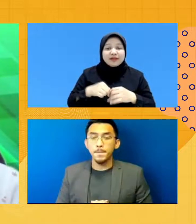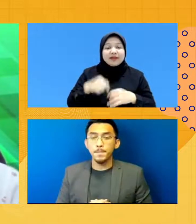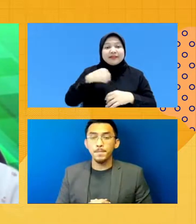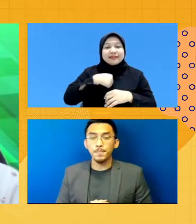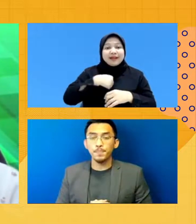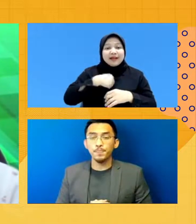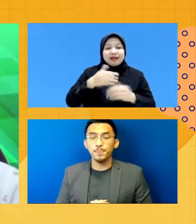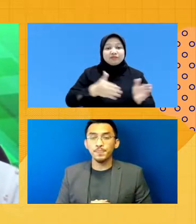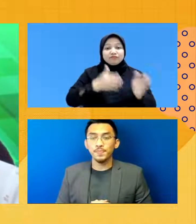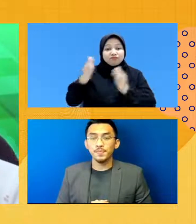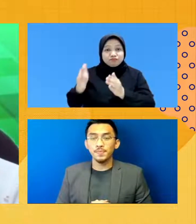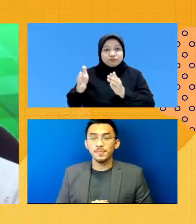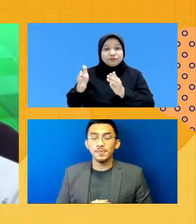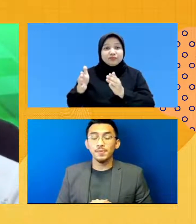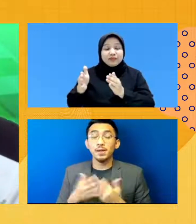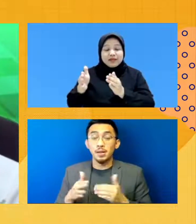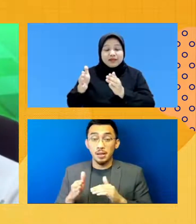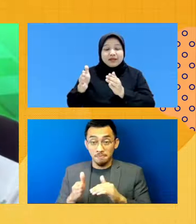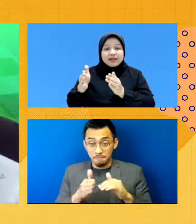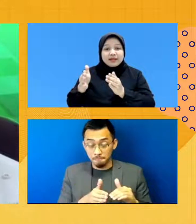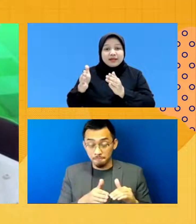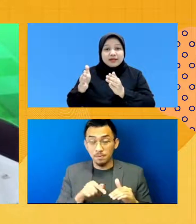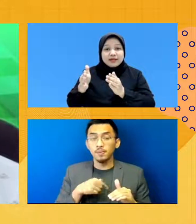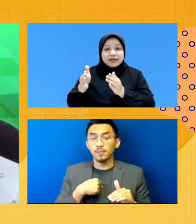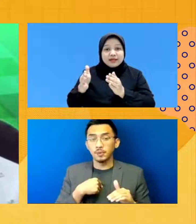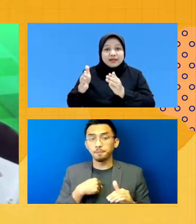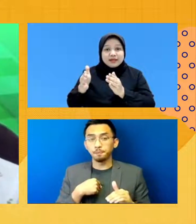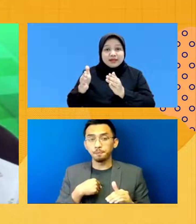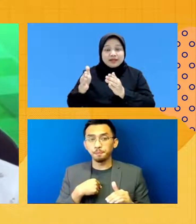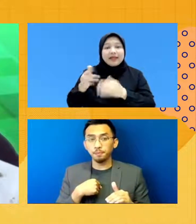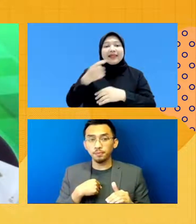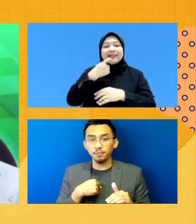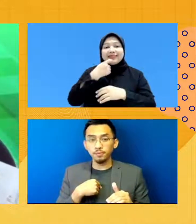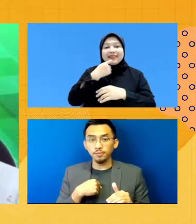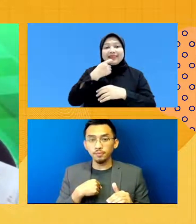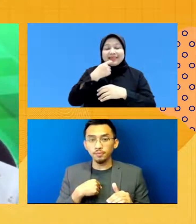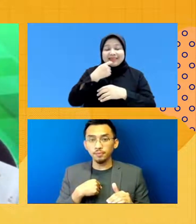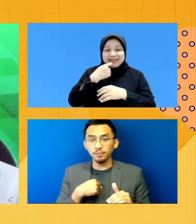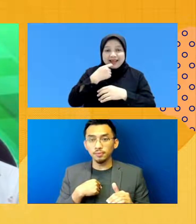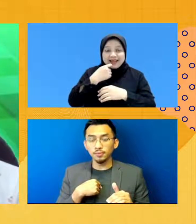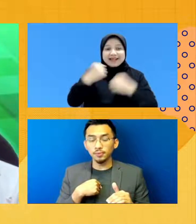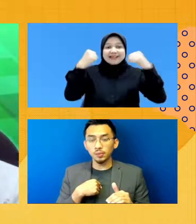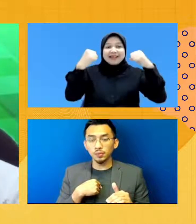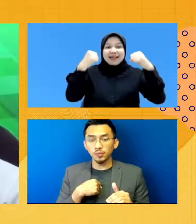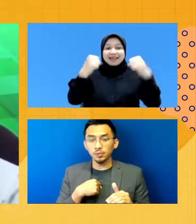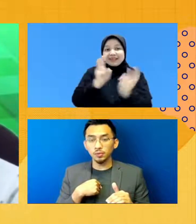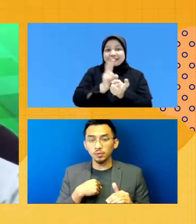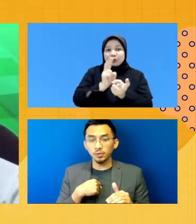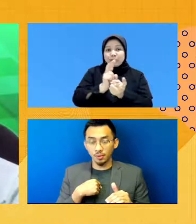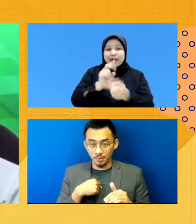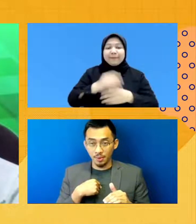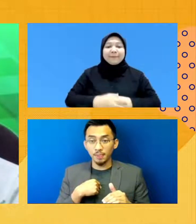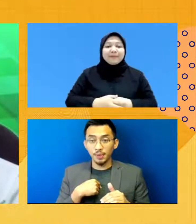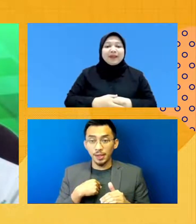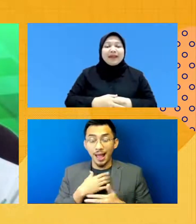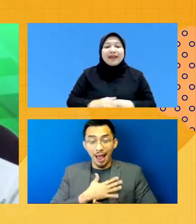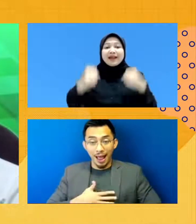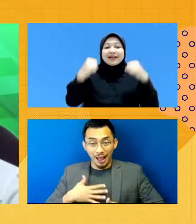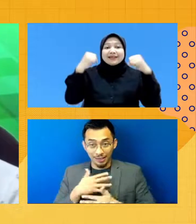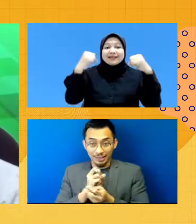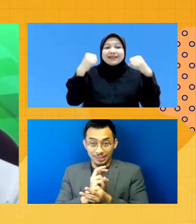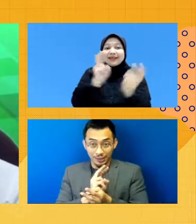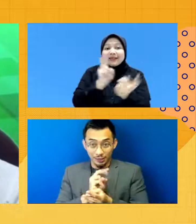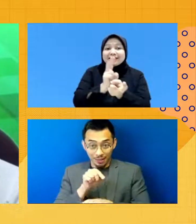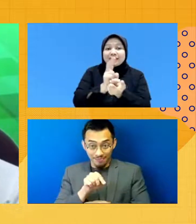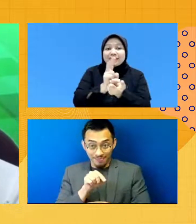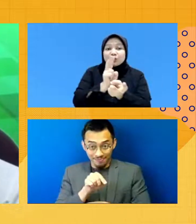sexual health. So let's talk about the sexual health. The sexual health, the people are giving different kind of definitions. The